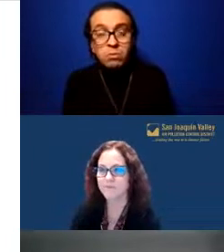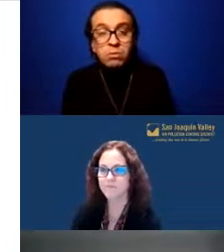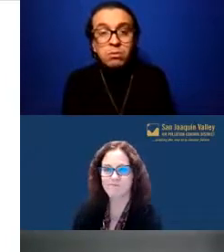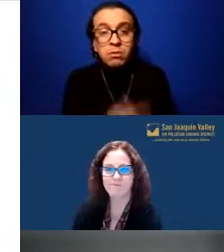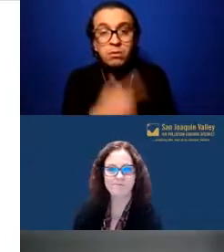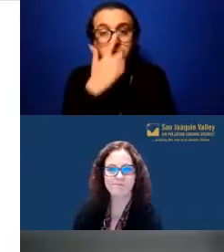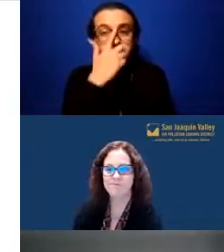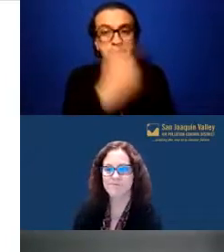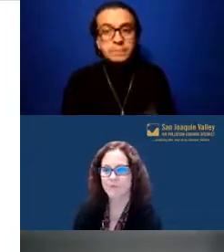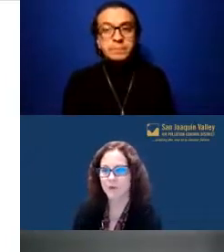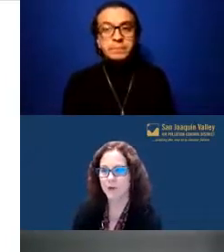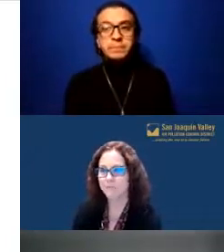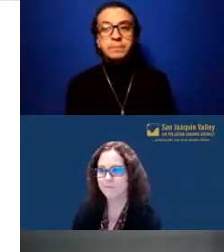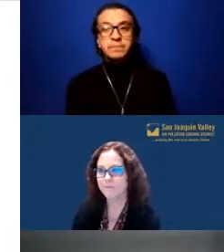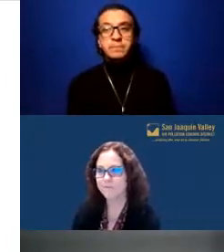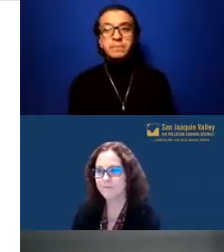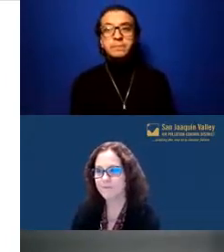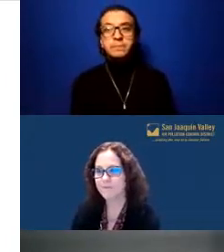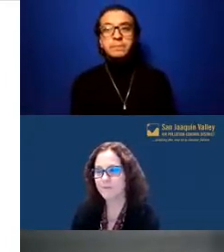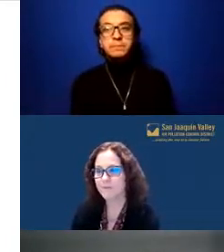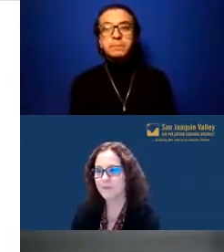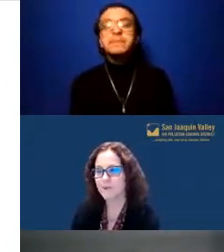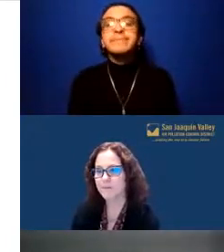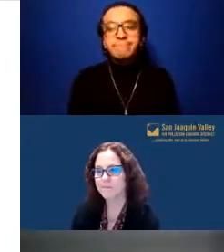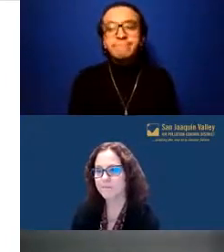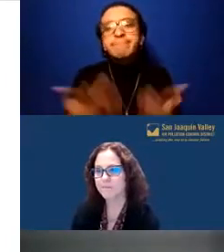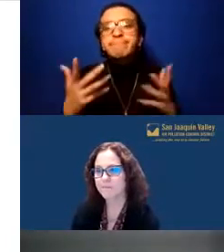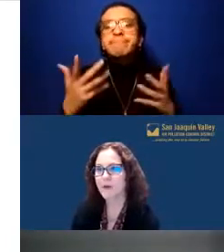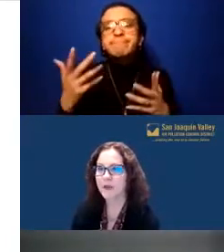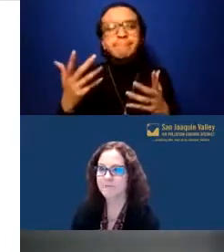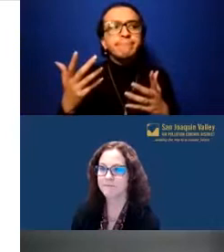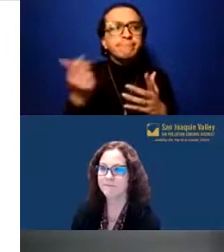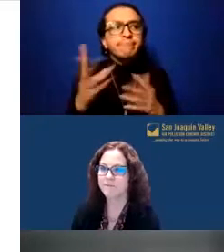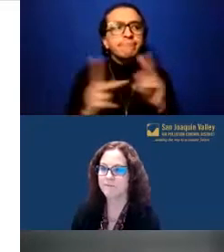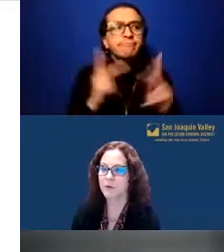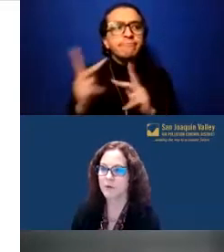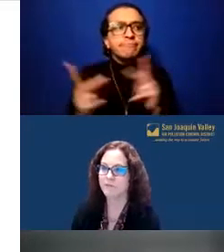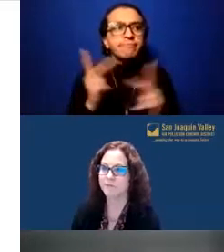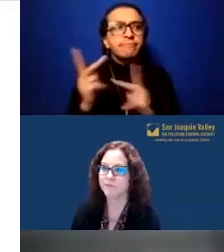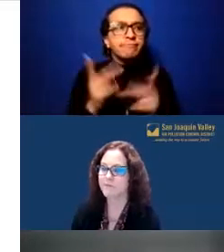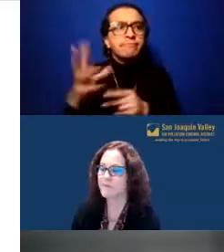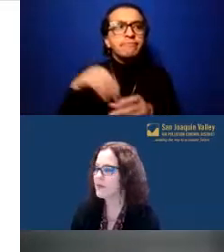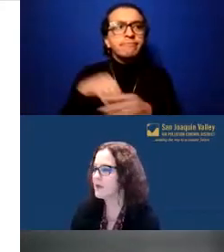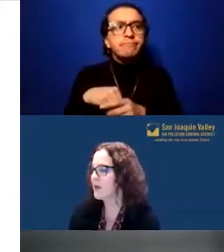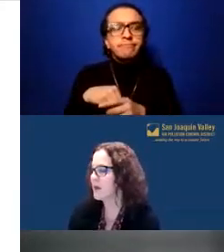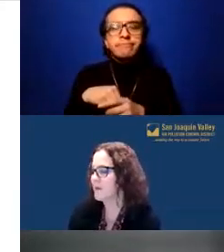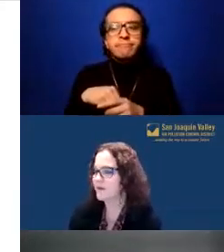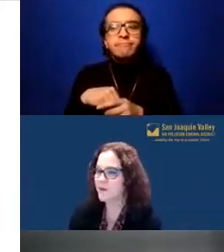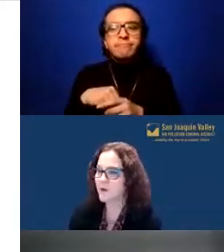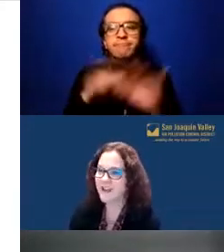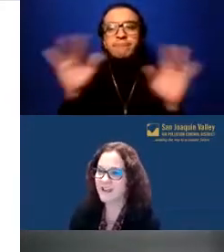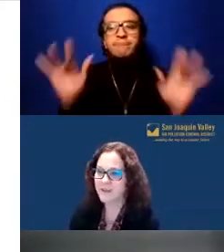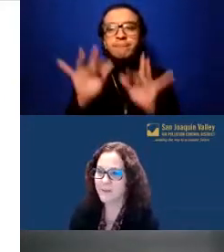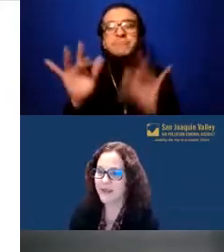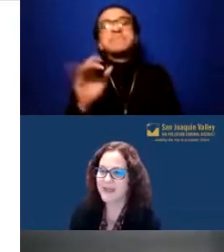phone? There is a handful of people that raise their hands. Okay, cool. And